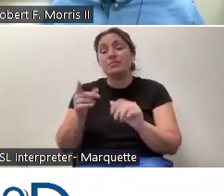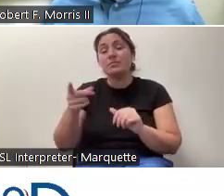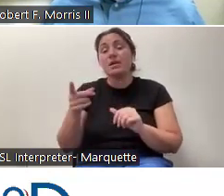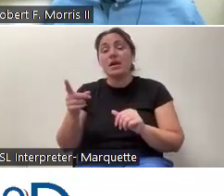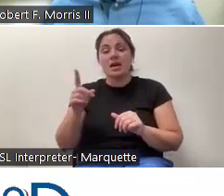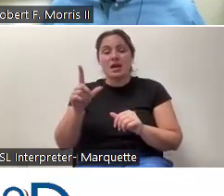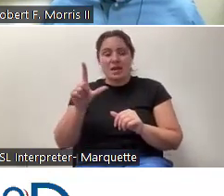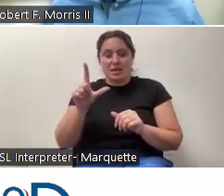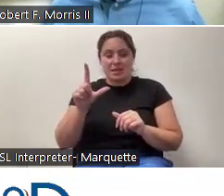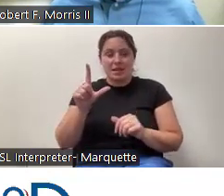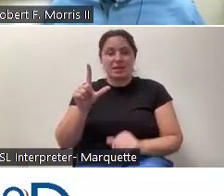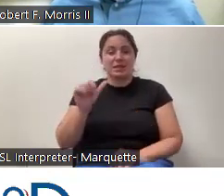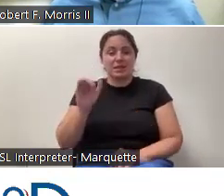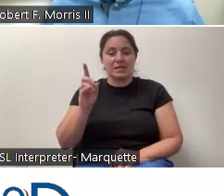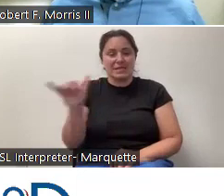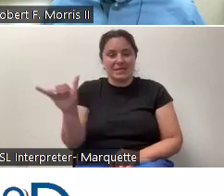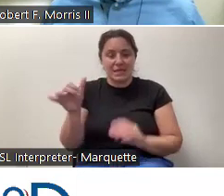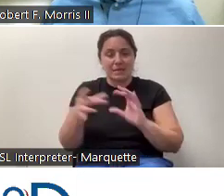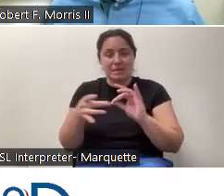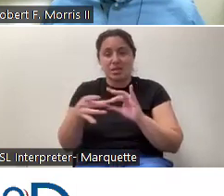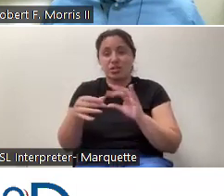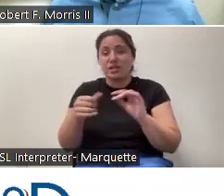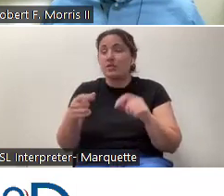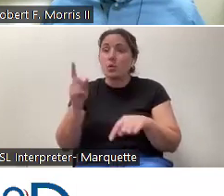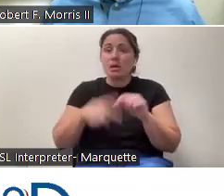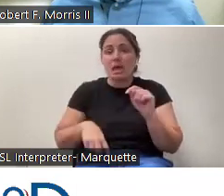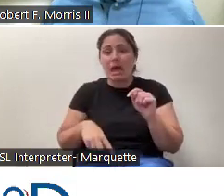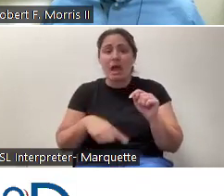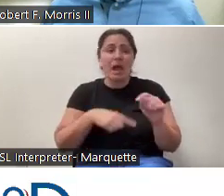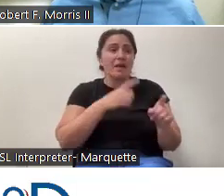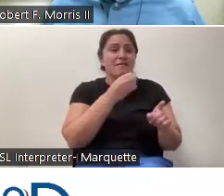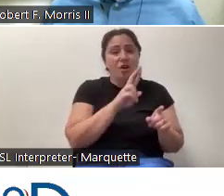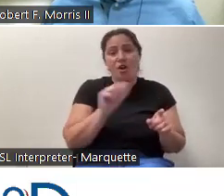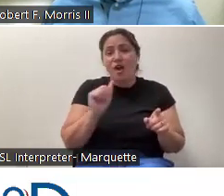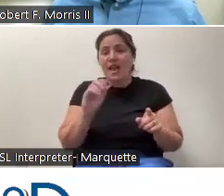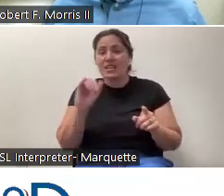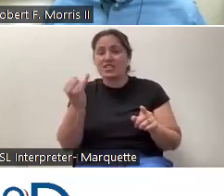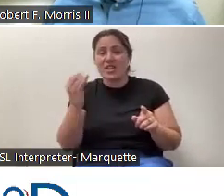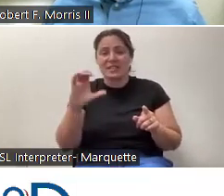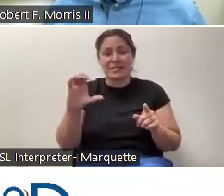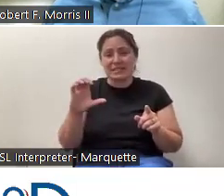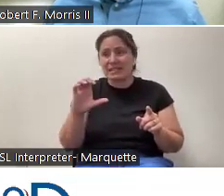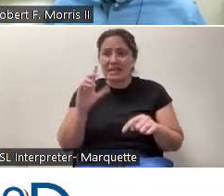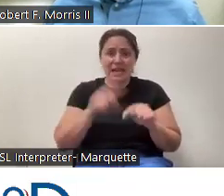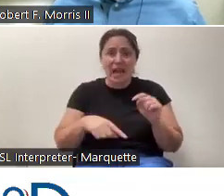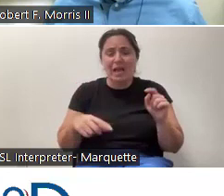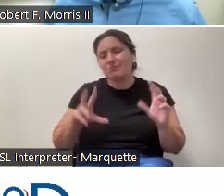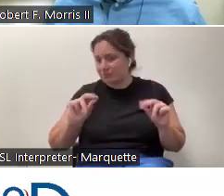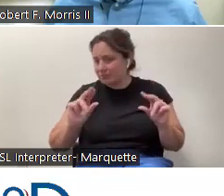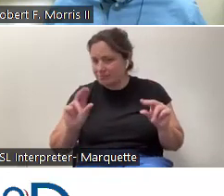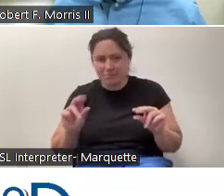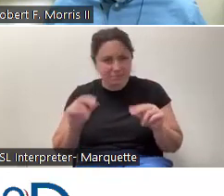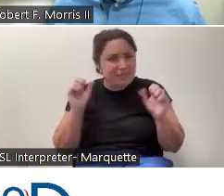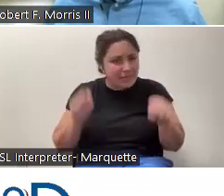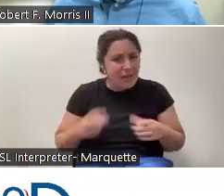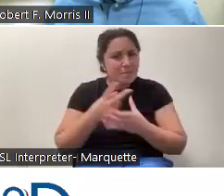had mentioned the myth of people not being able to work with both VR and AJCs. And so that's part of our role, is really ensuring that people can